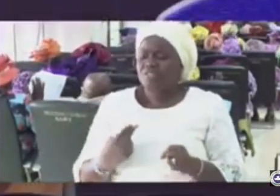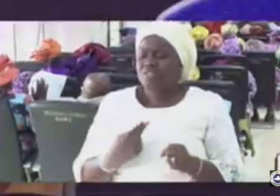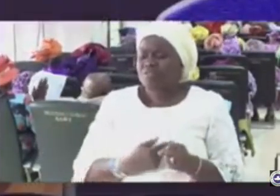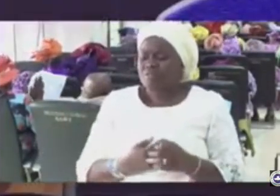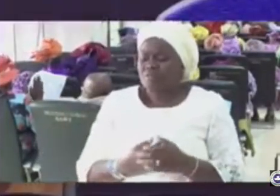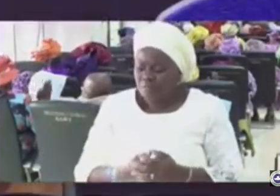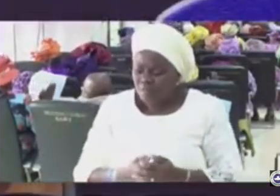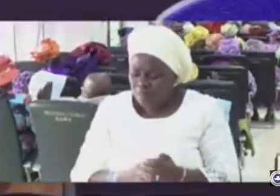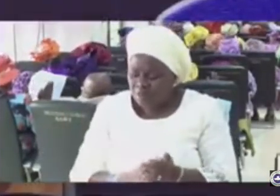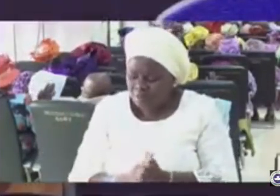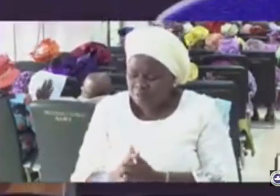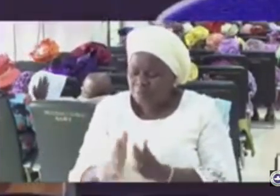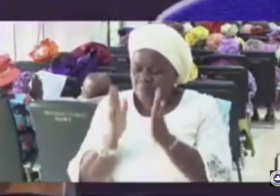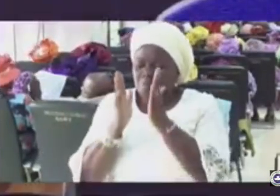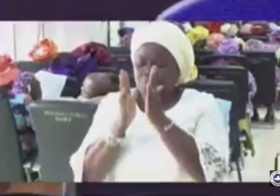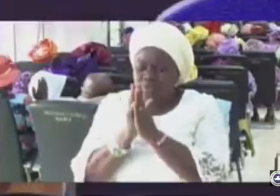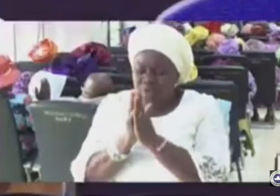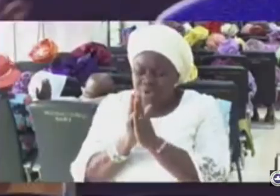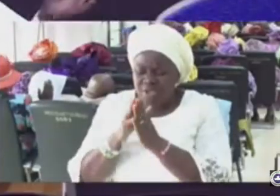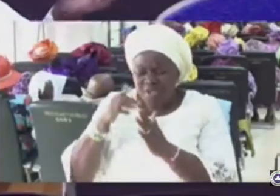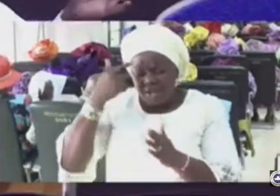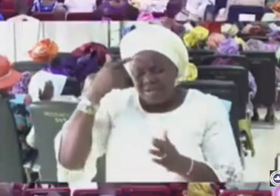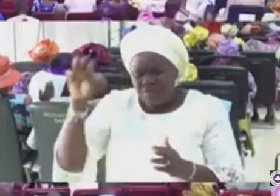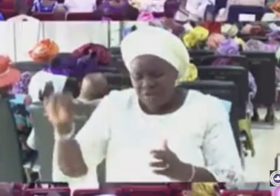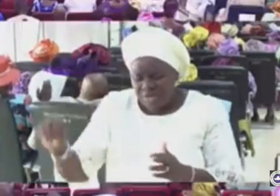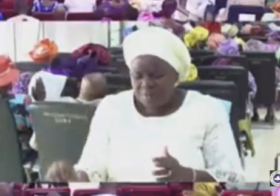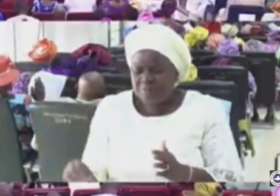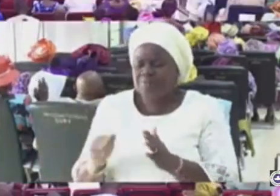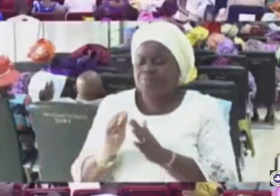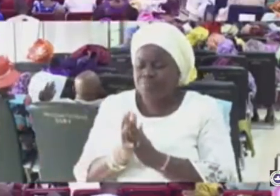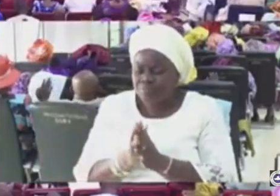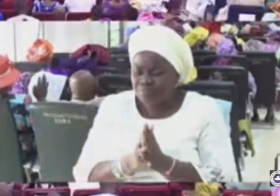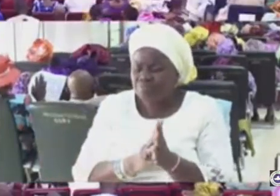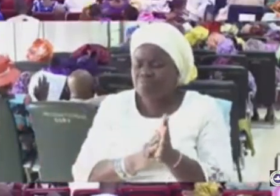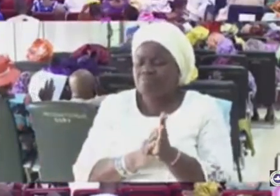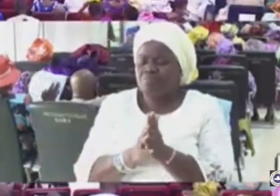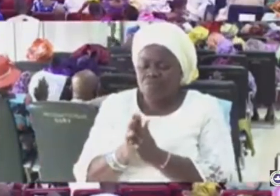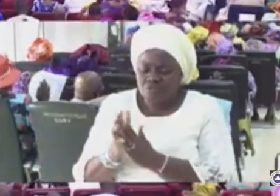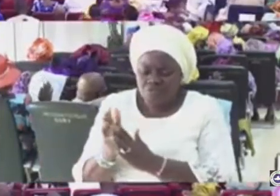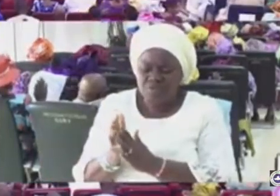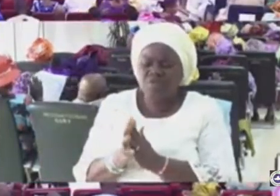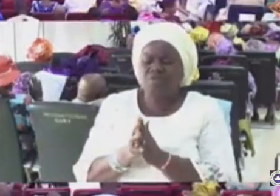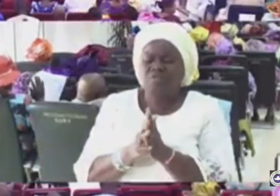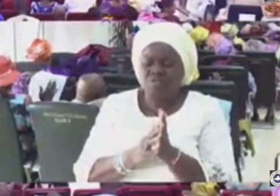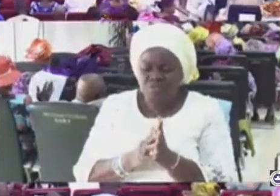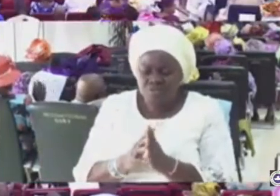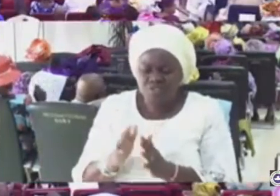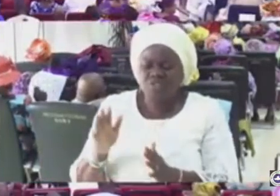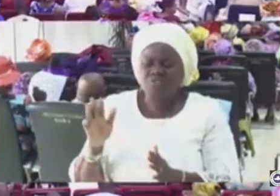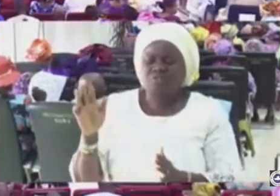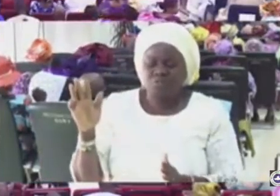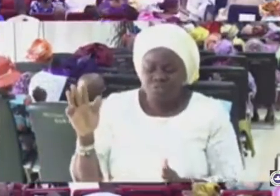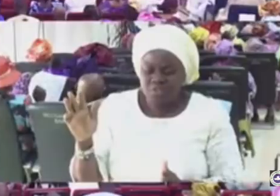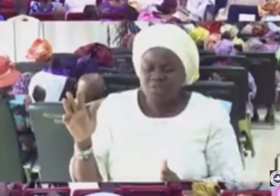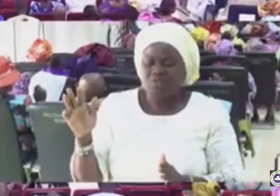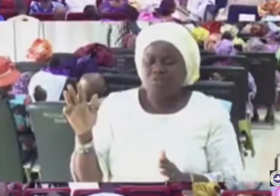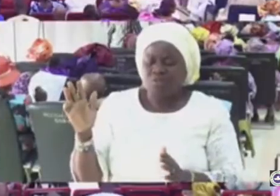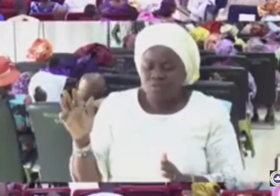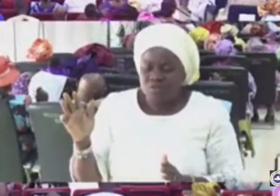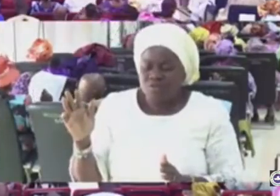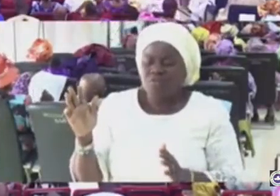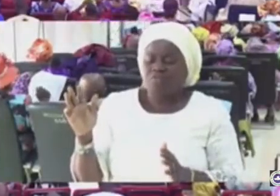Intercede for them. And if you want to come, you are not late yet. You can still come. Just make sure you get here before I finish